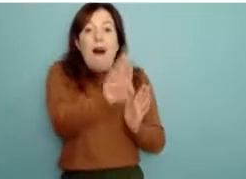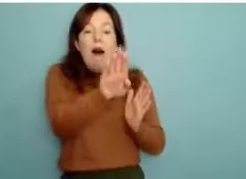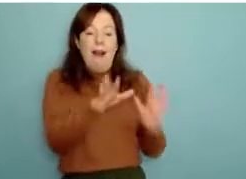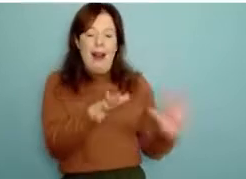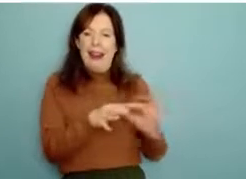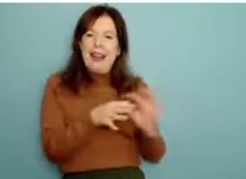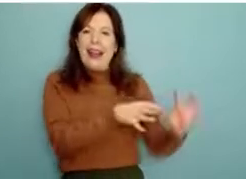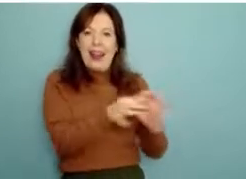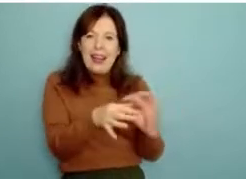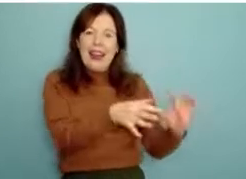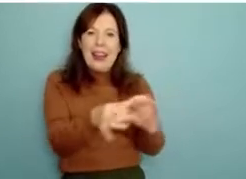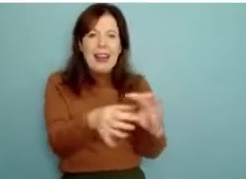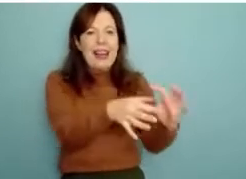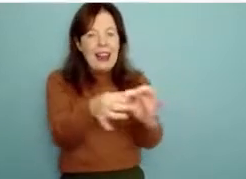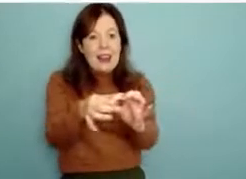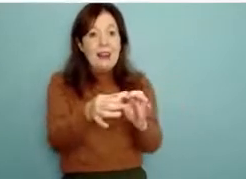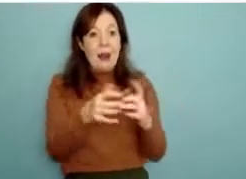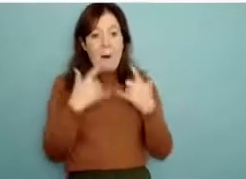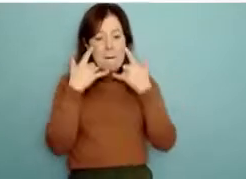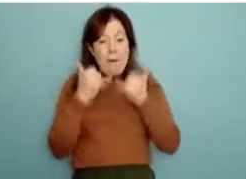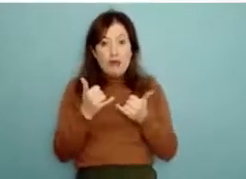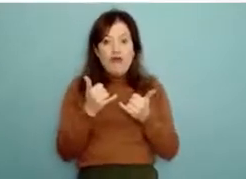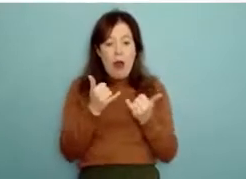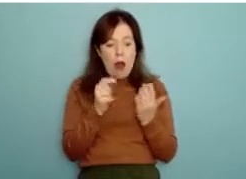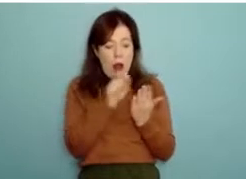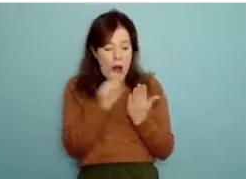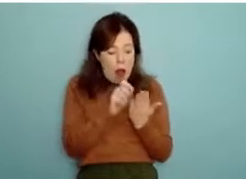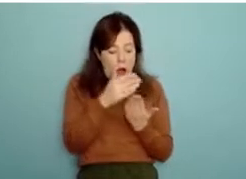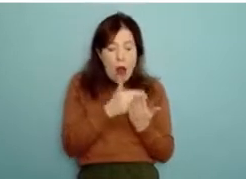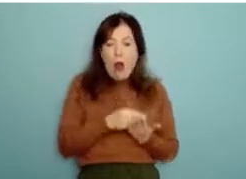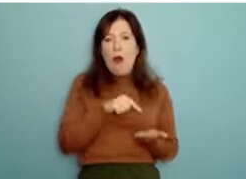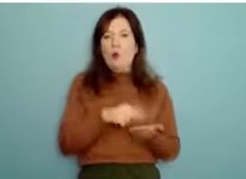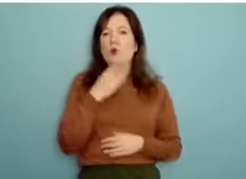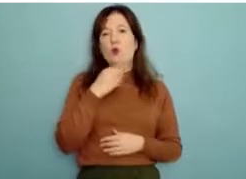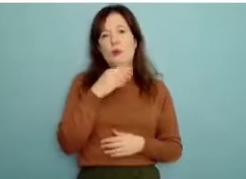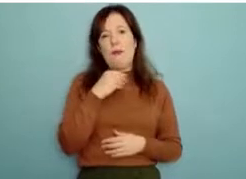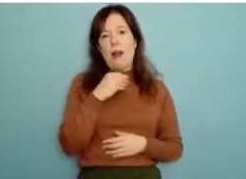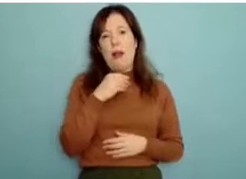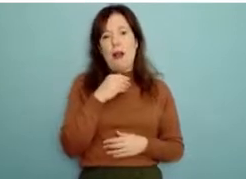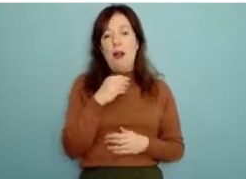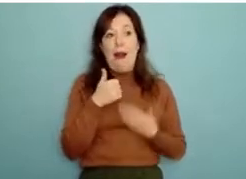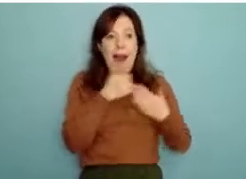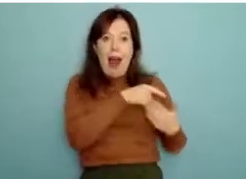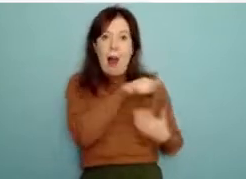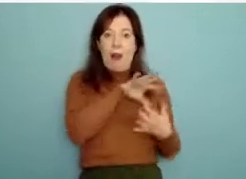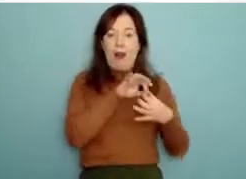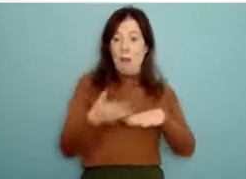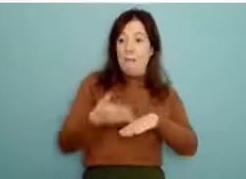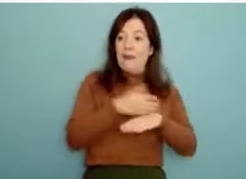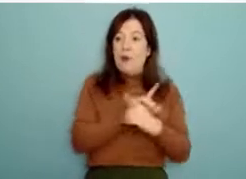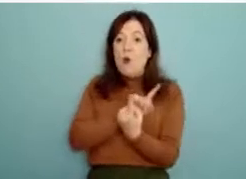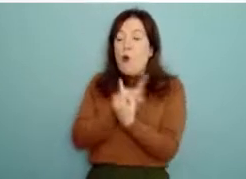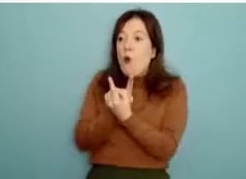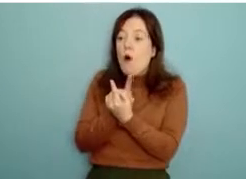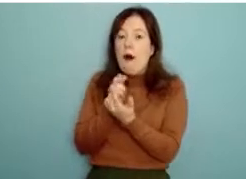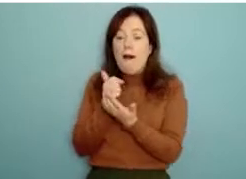Measures are important as well for planning for the session. So the therapist is not just acting off